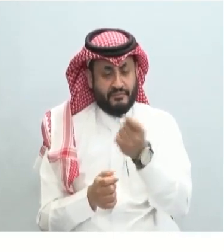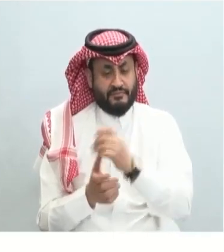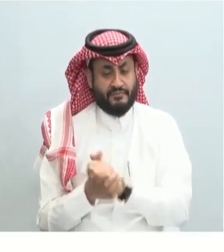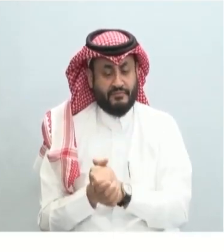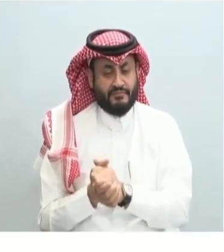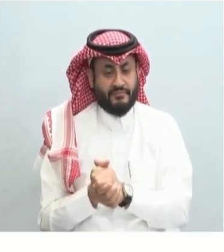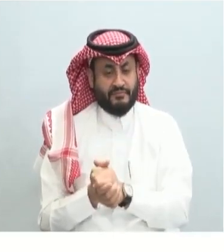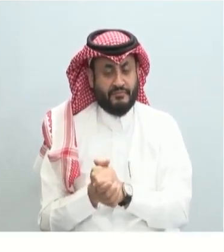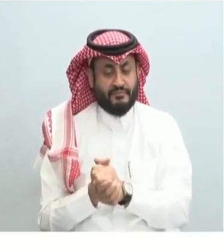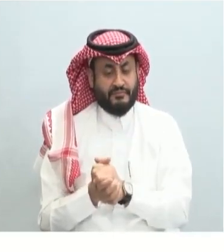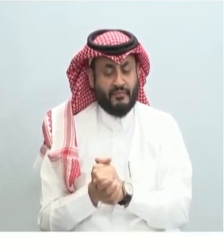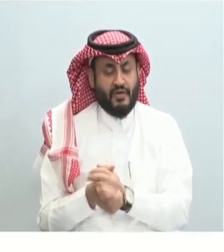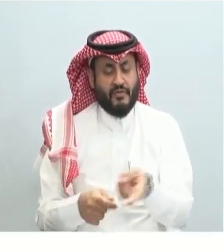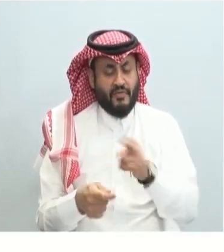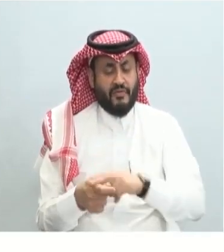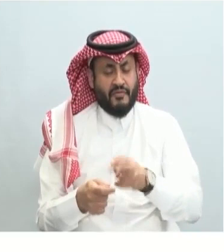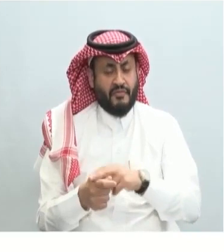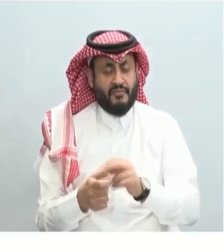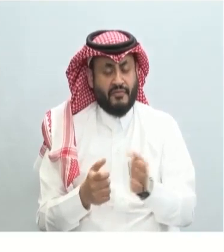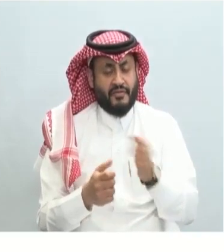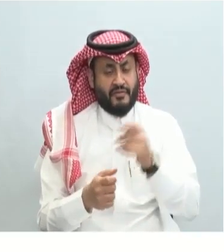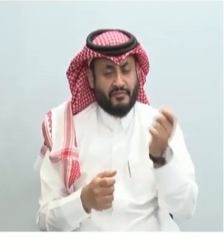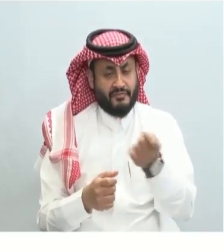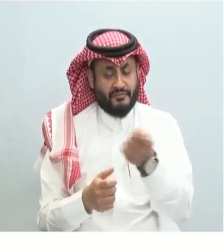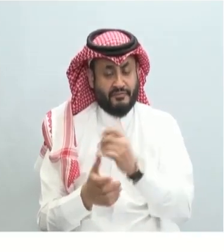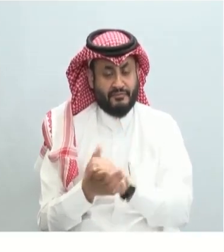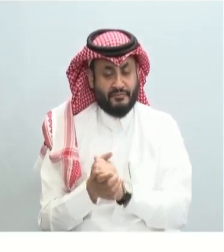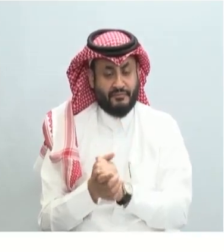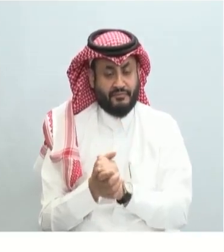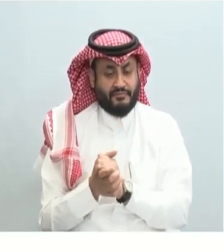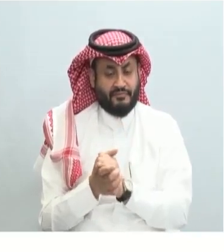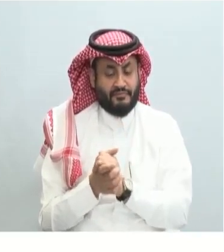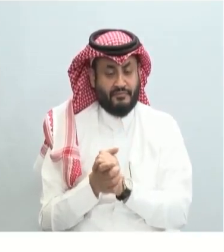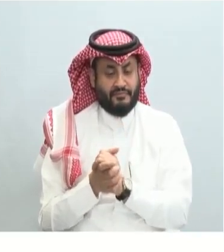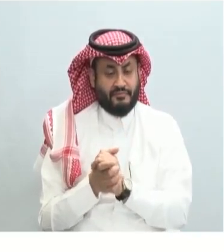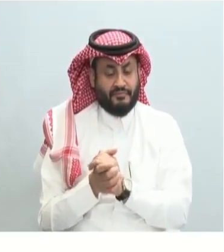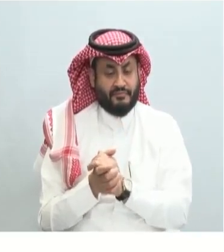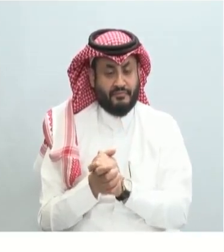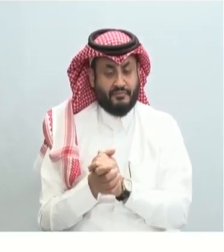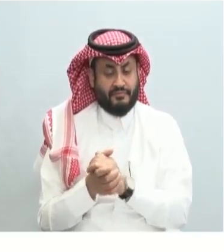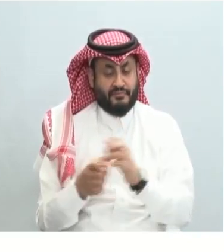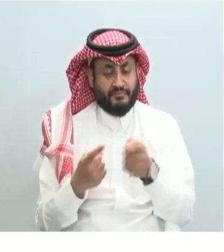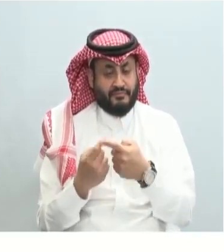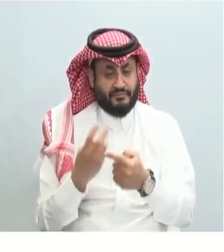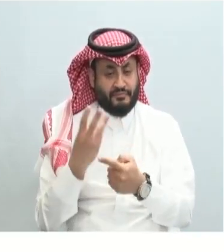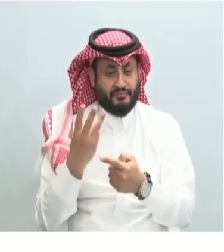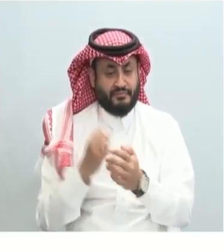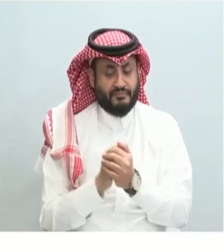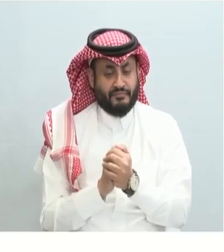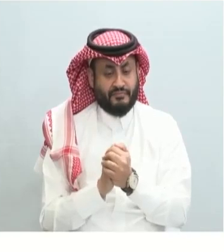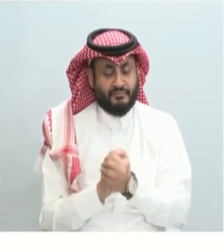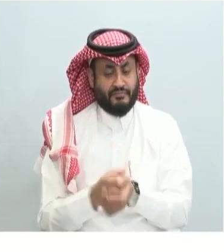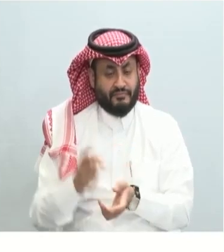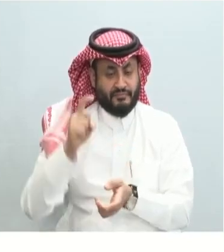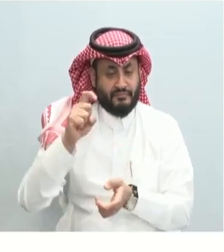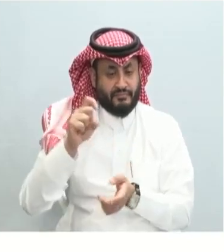it 3 to 5 times, and then we did copy it on our own. So we started with letter W